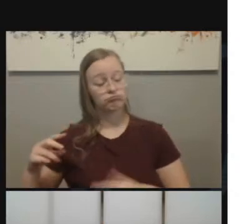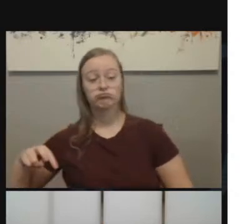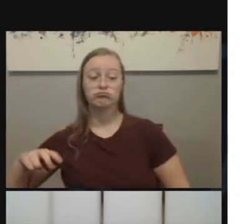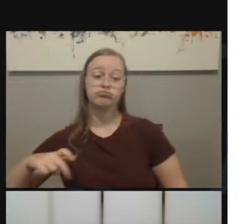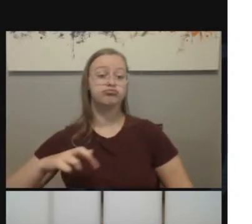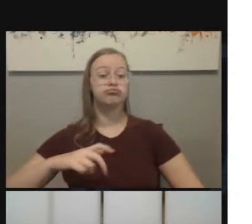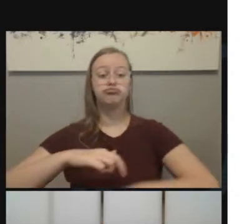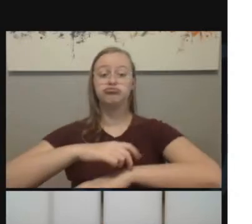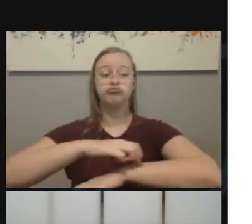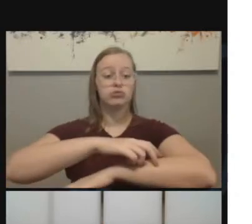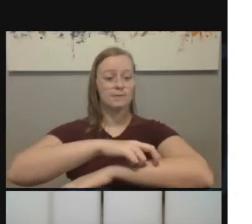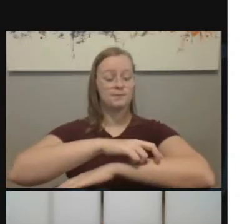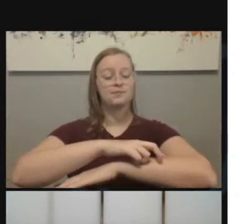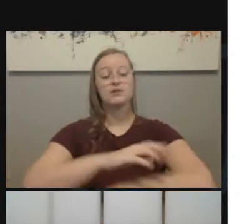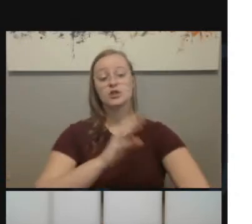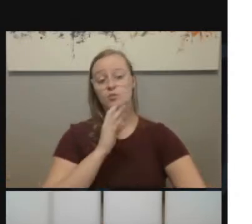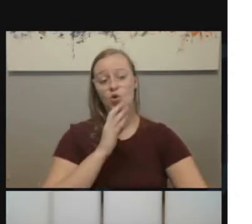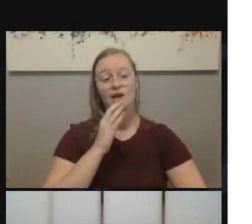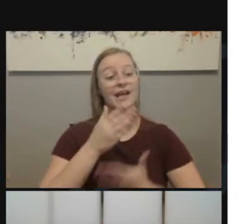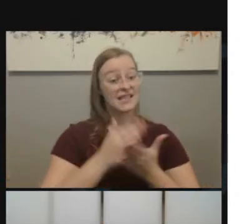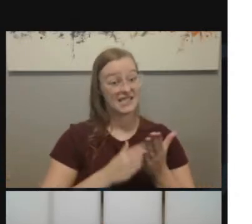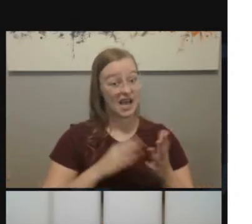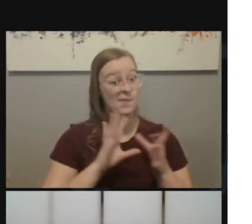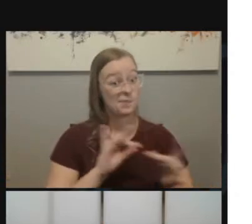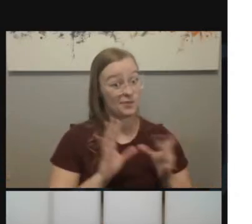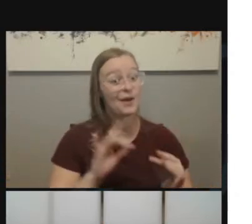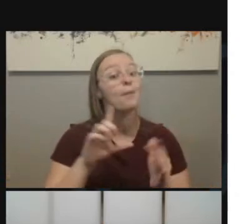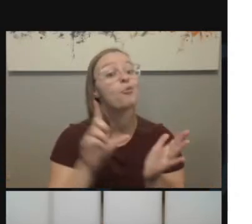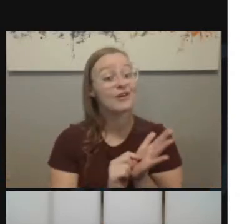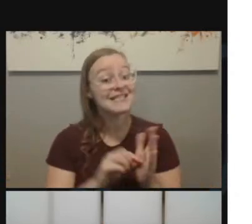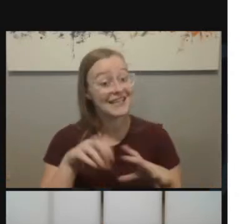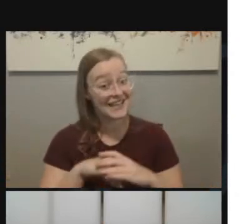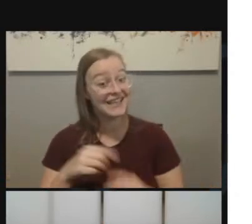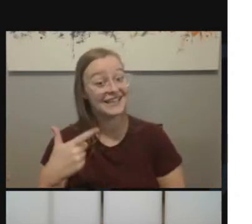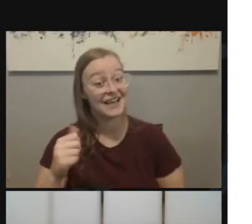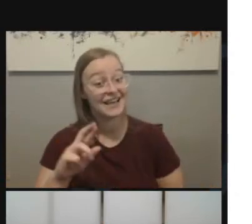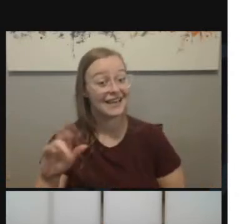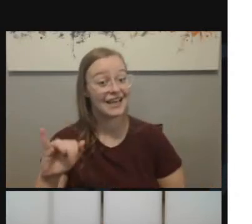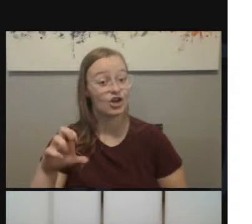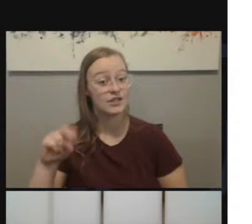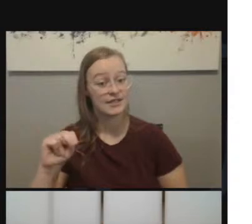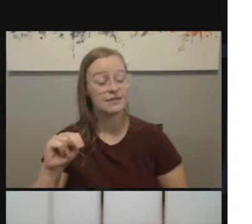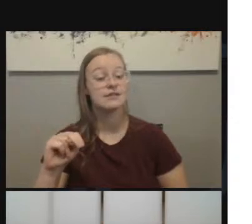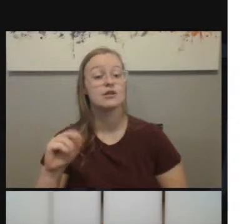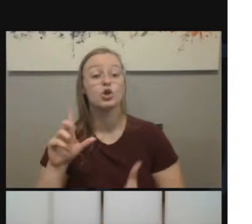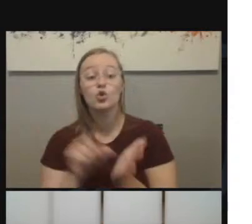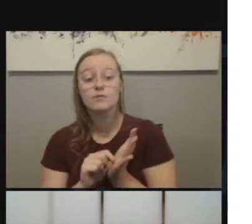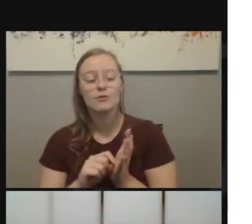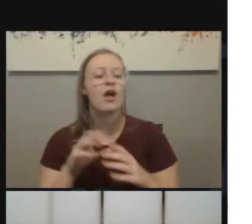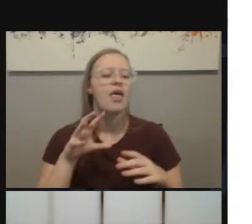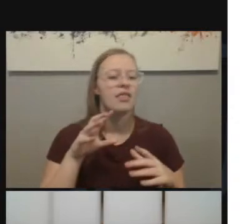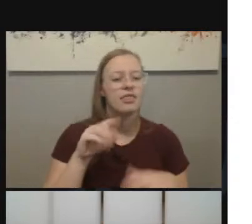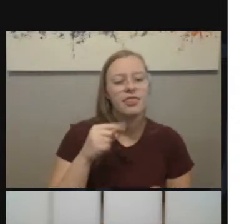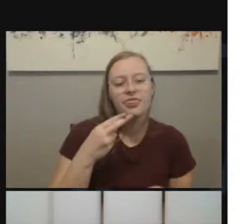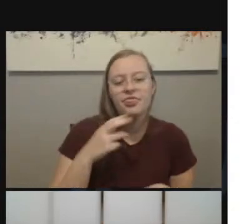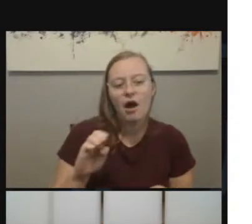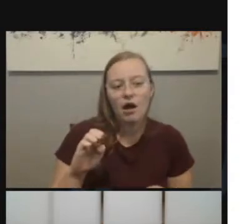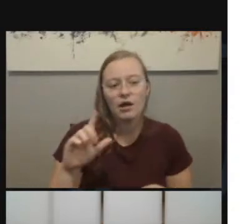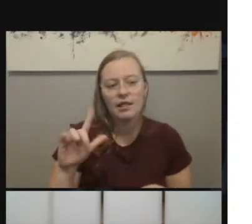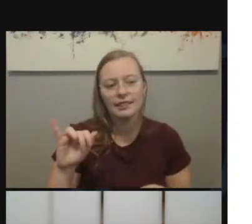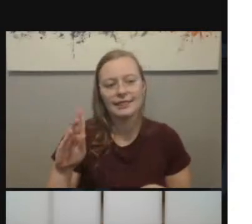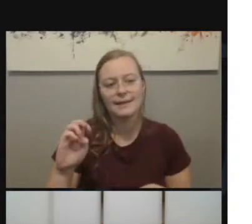of his remarks were printed in Garrison's newspaper, The Liberator. I've highlighted